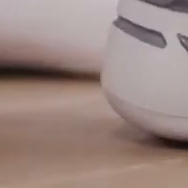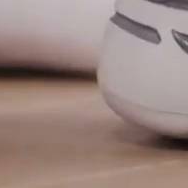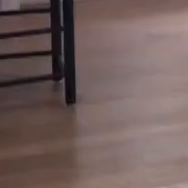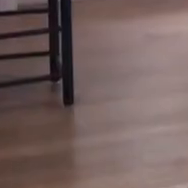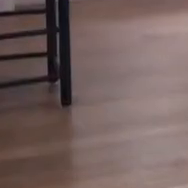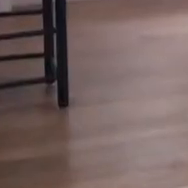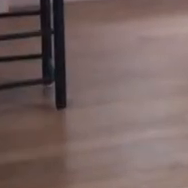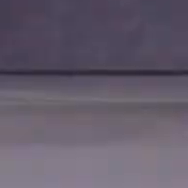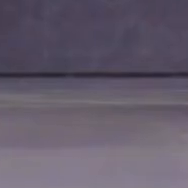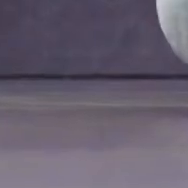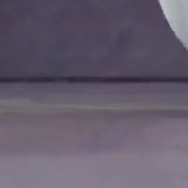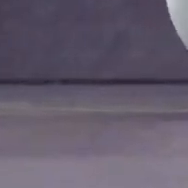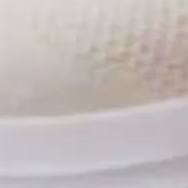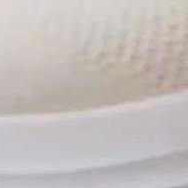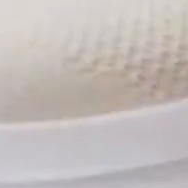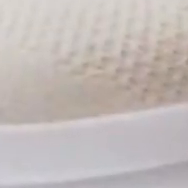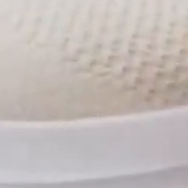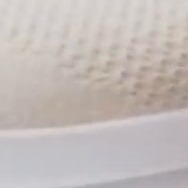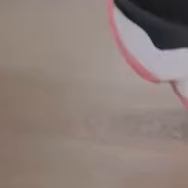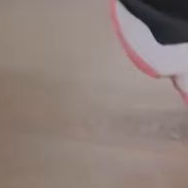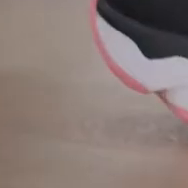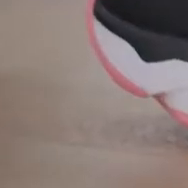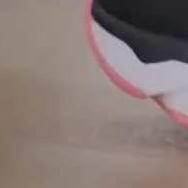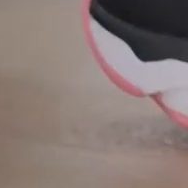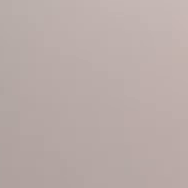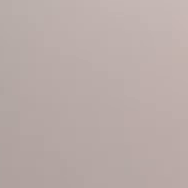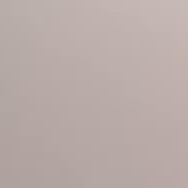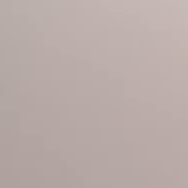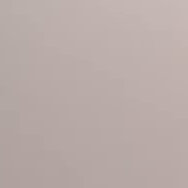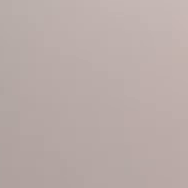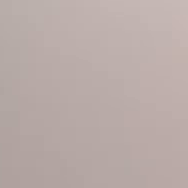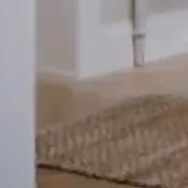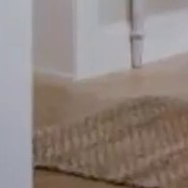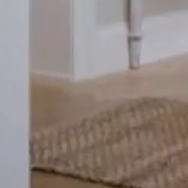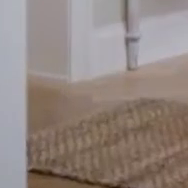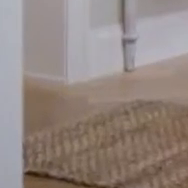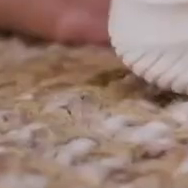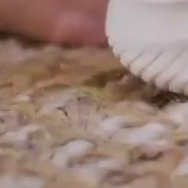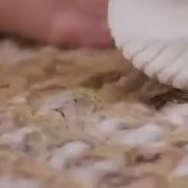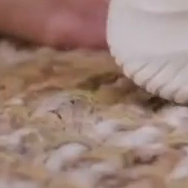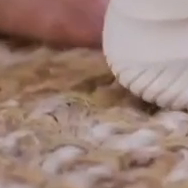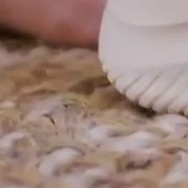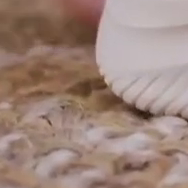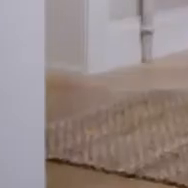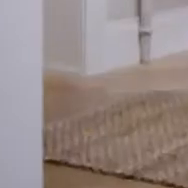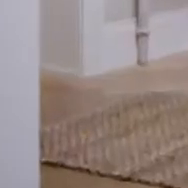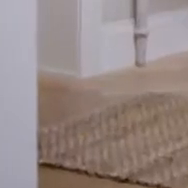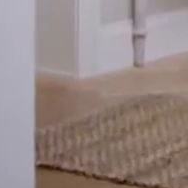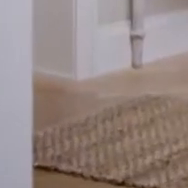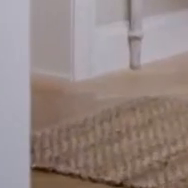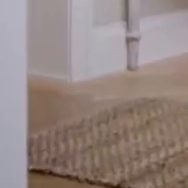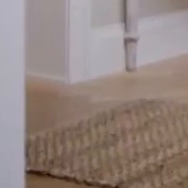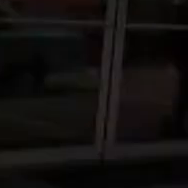go. Putting your shoes on has never been easier. Plus, they're even machine washable. Go hands-free with your footwear with new Skechers